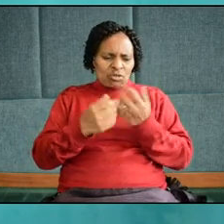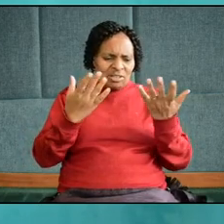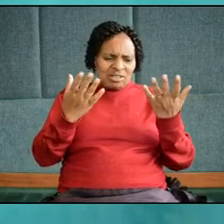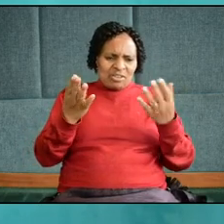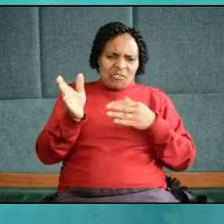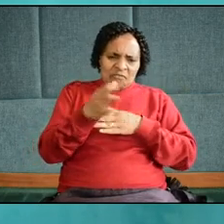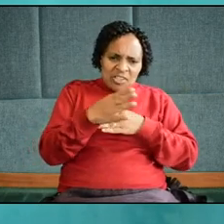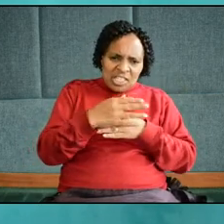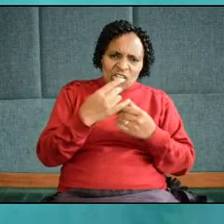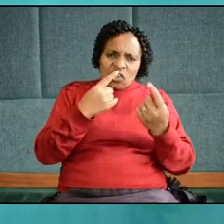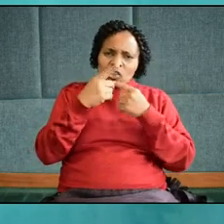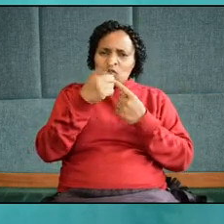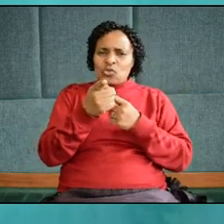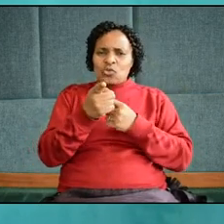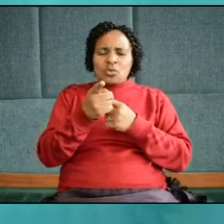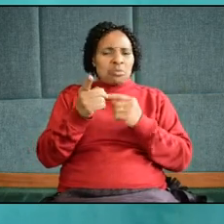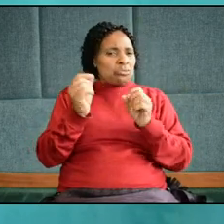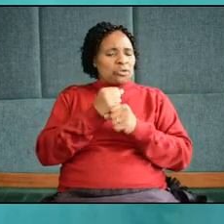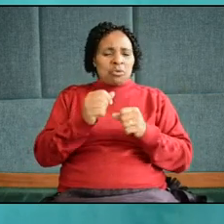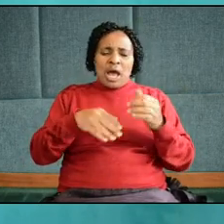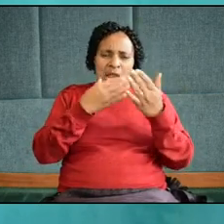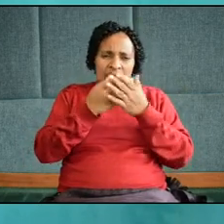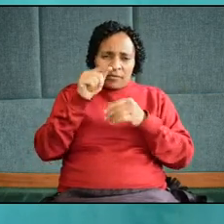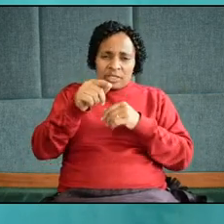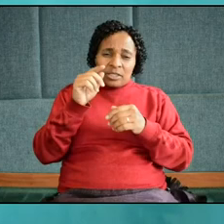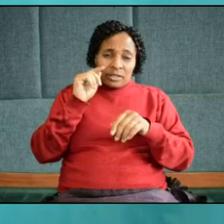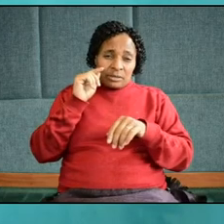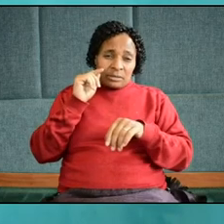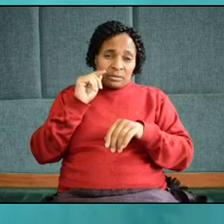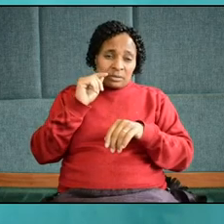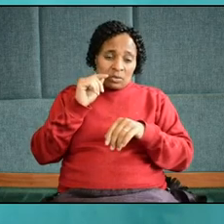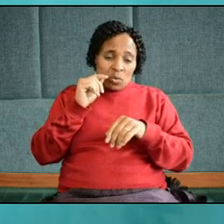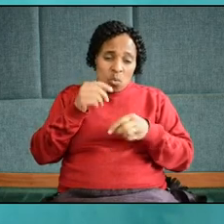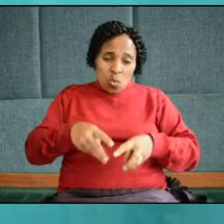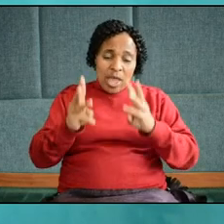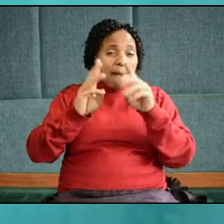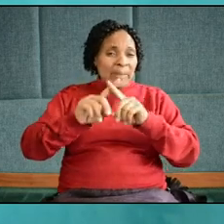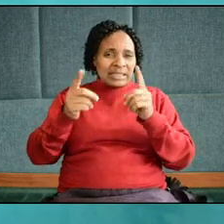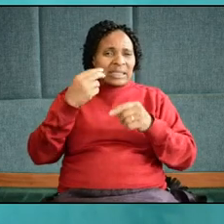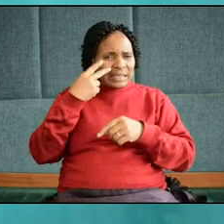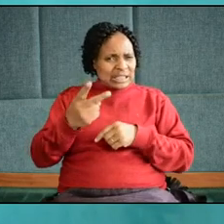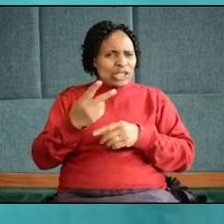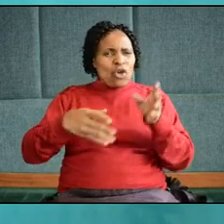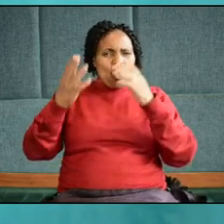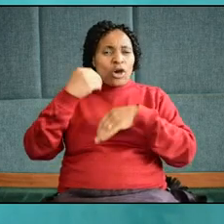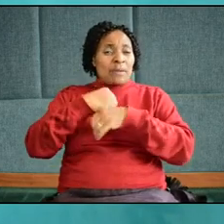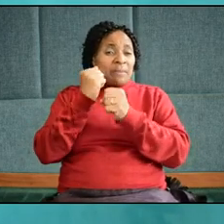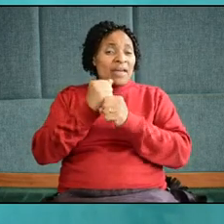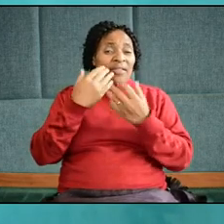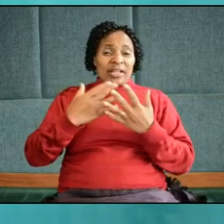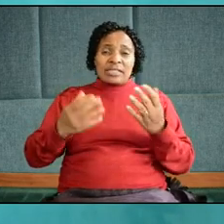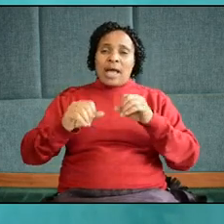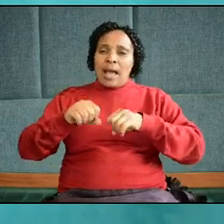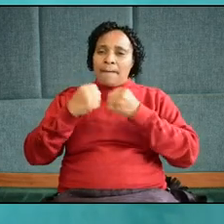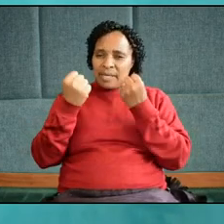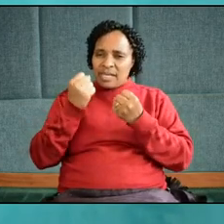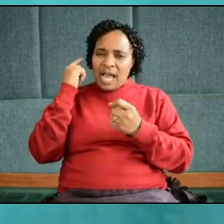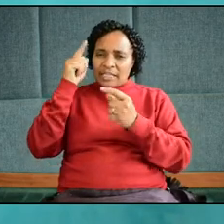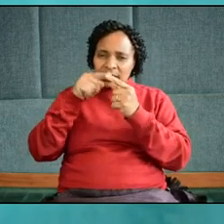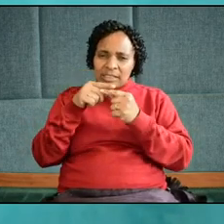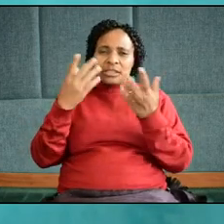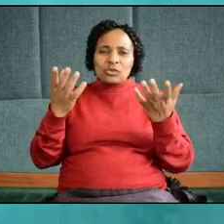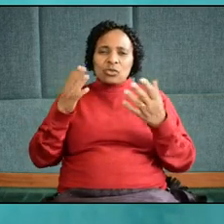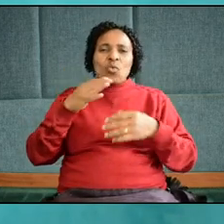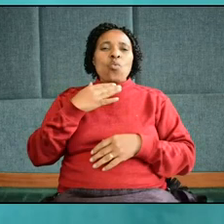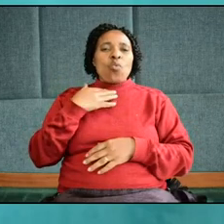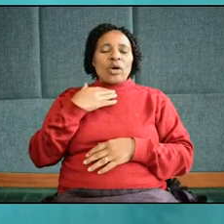you. We may not get to that point, but I see it that God can make things happen in a way until you're like,